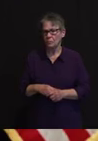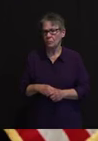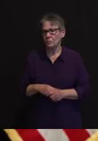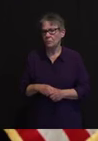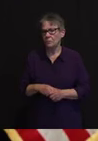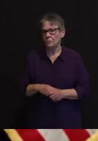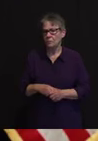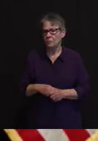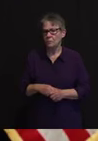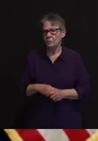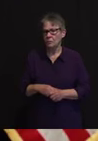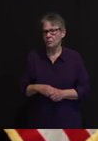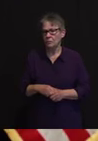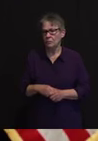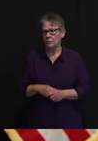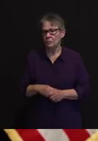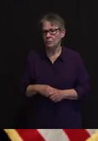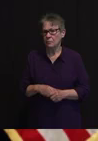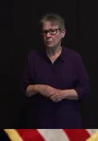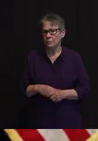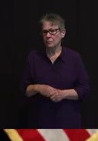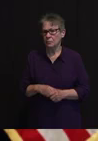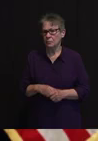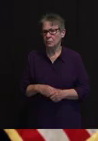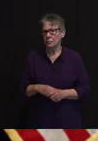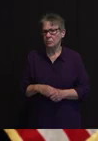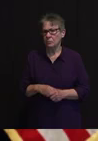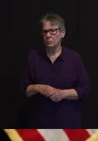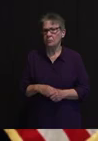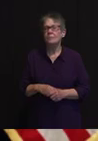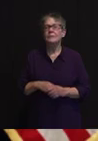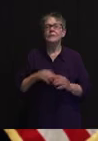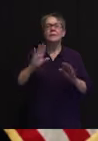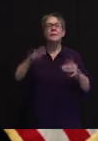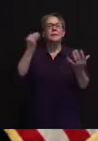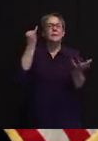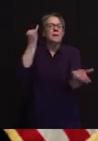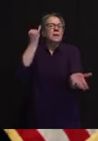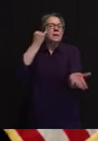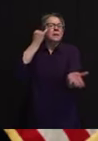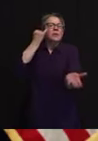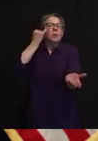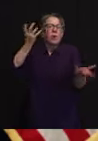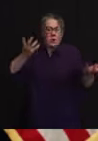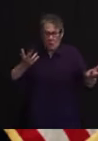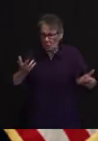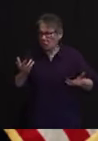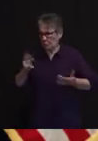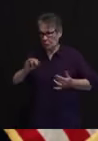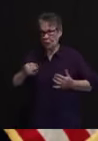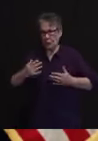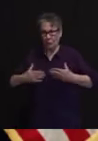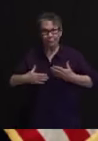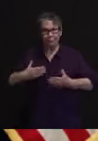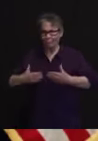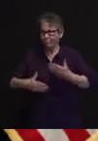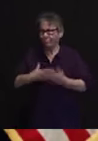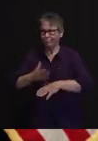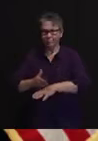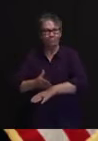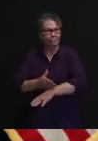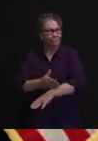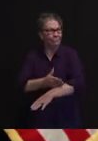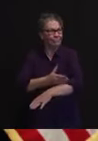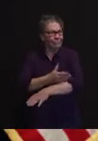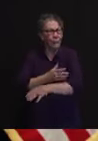community spread again, we have to, I think you'd agree with me, we have to have some high degree of confidence that healthcare